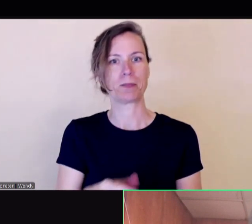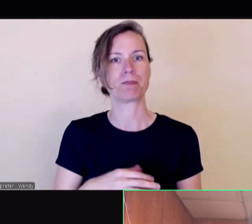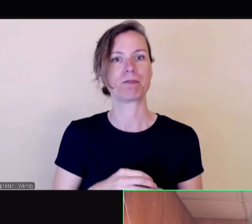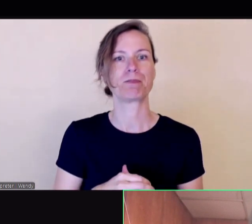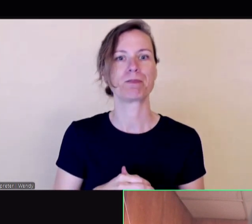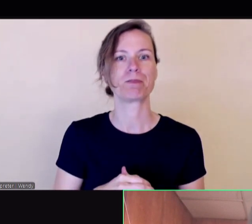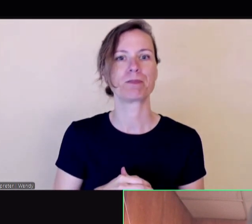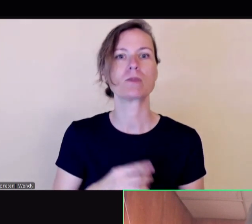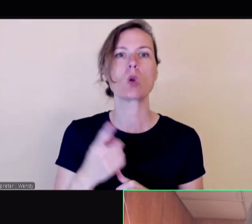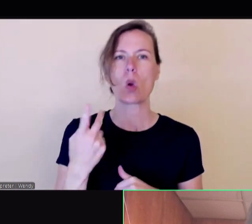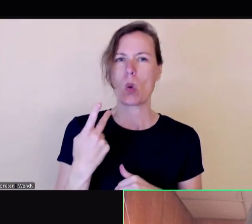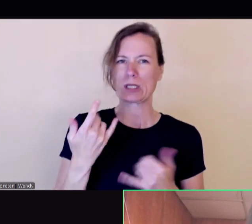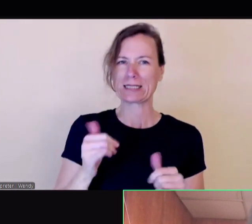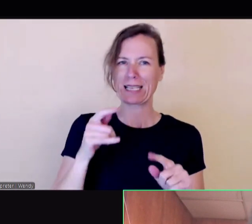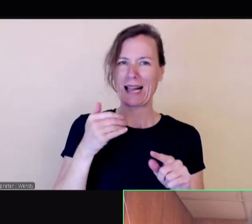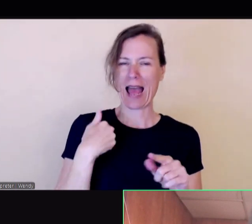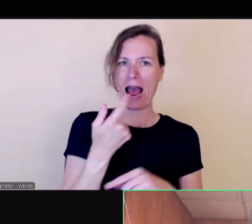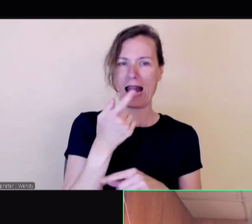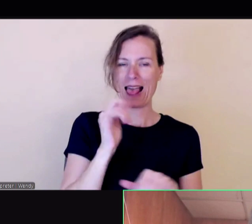a little bit of a technical issue.